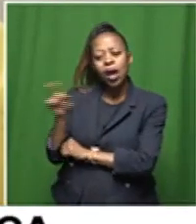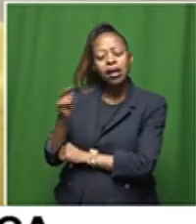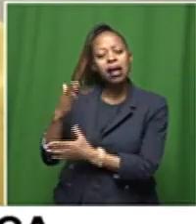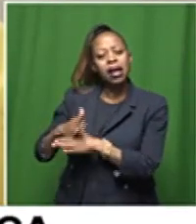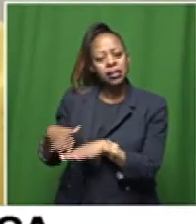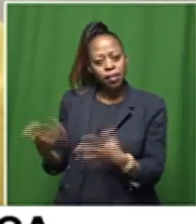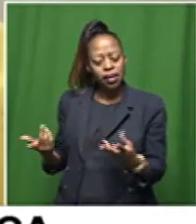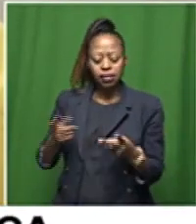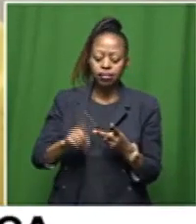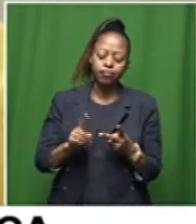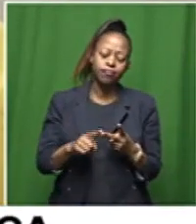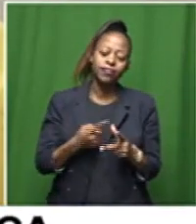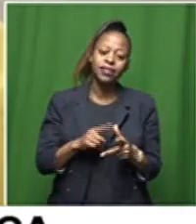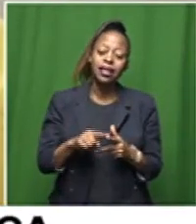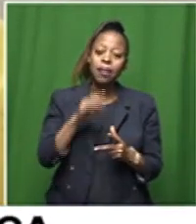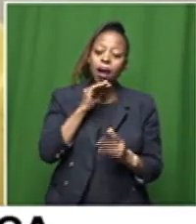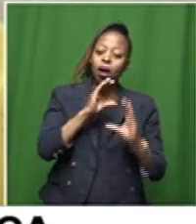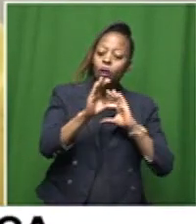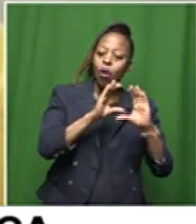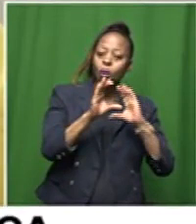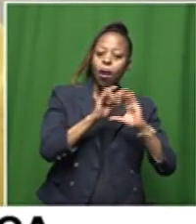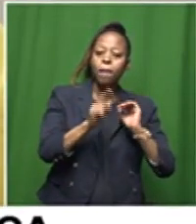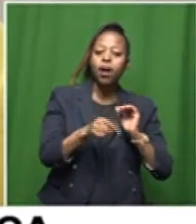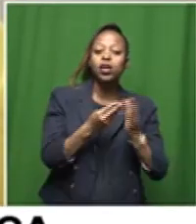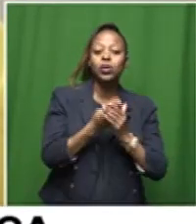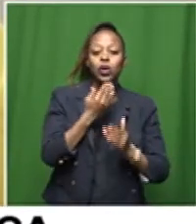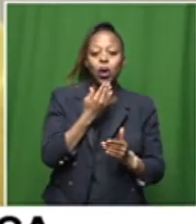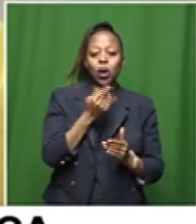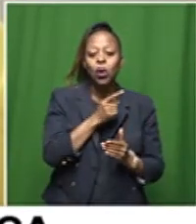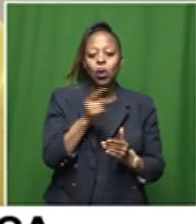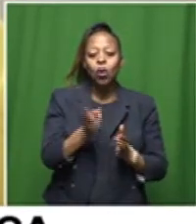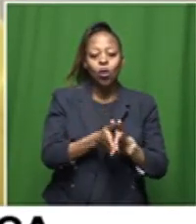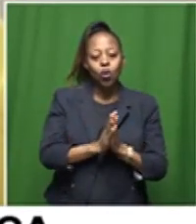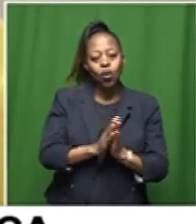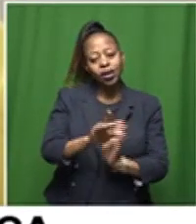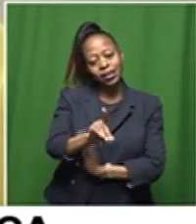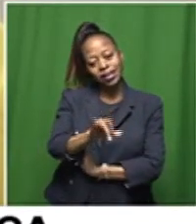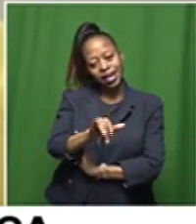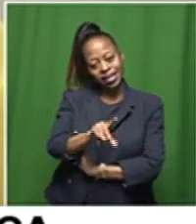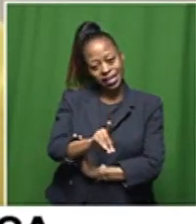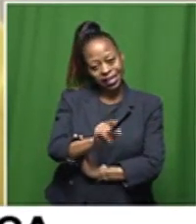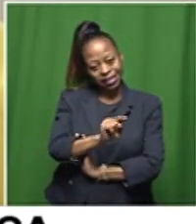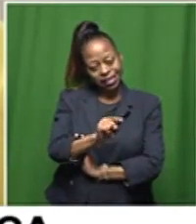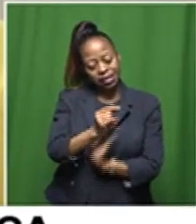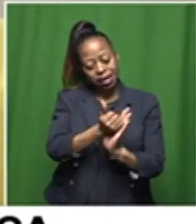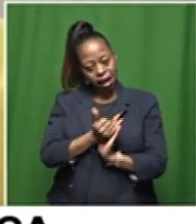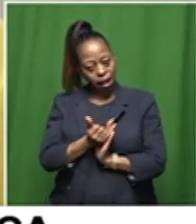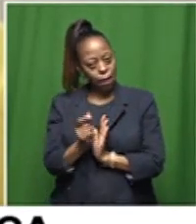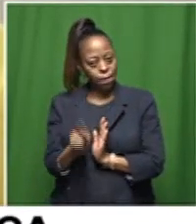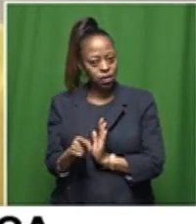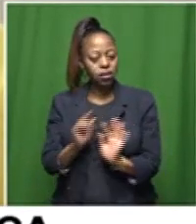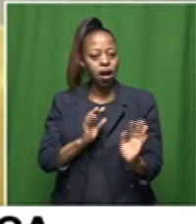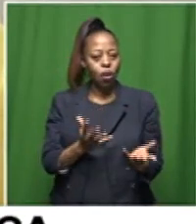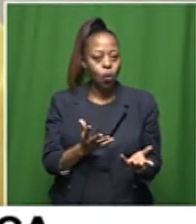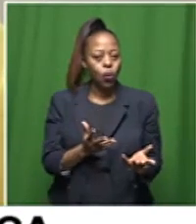then we then had to communicate with or request a DID to assist us in terms